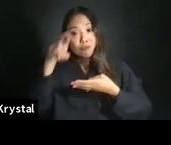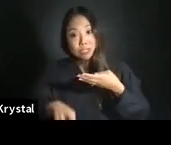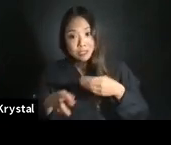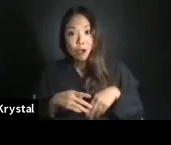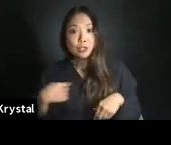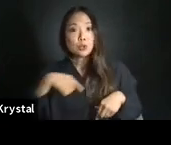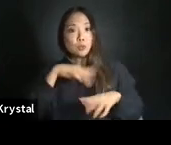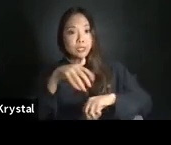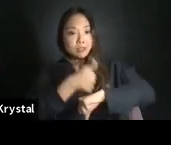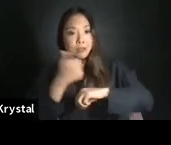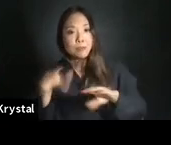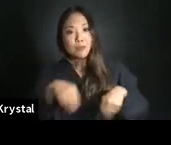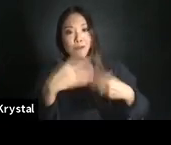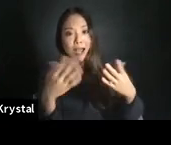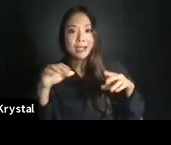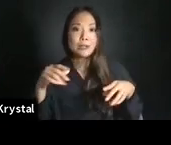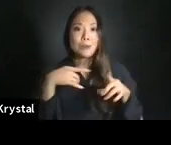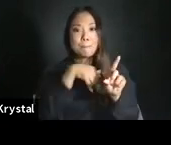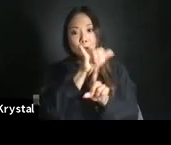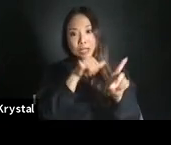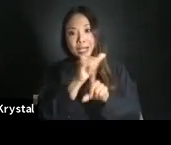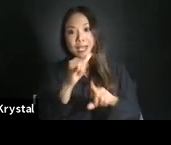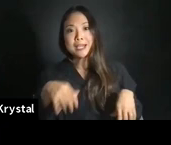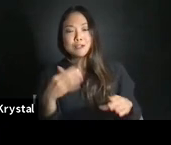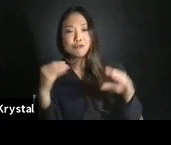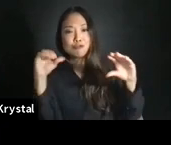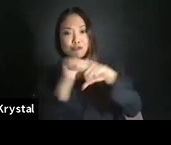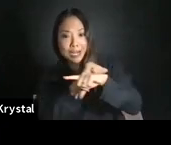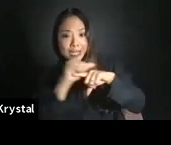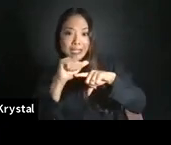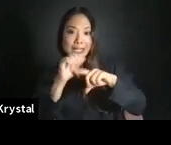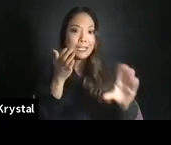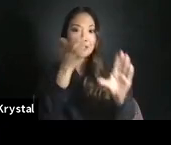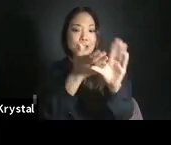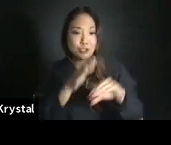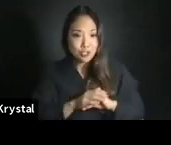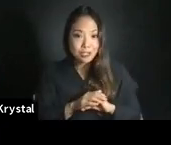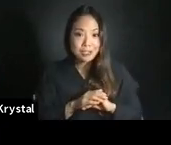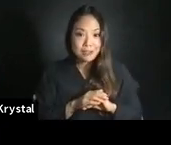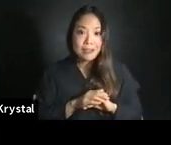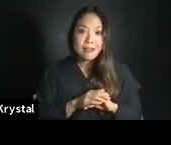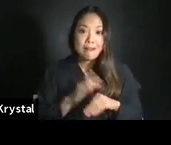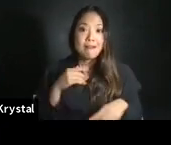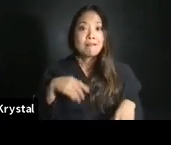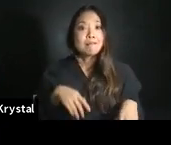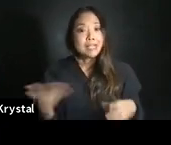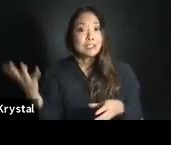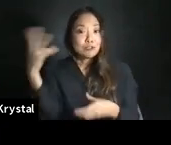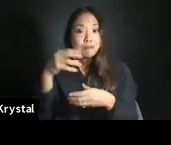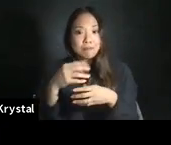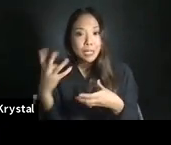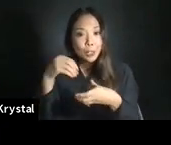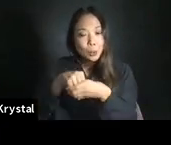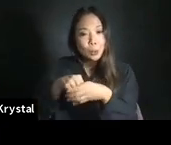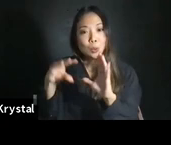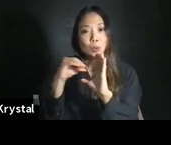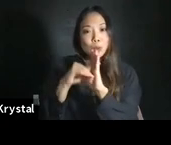prevention intervention from succeed boston on discipline of students and disabilities with disabilities on